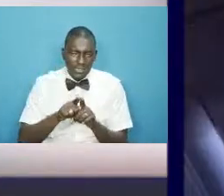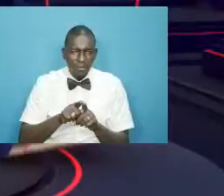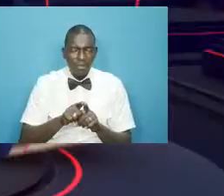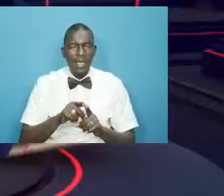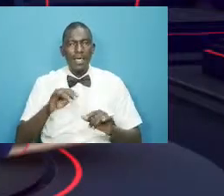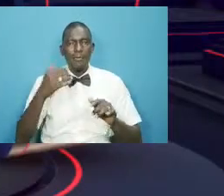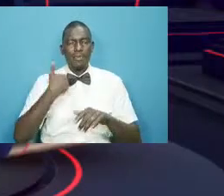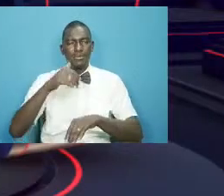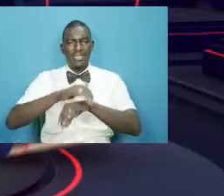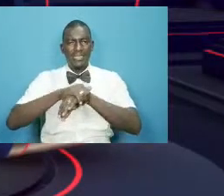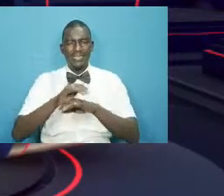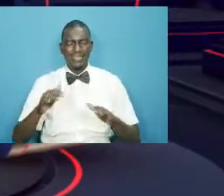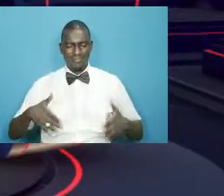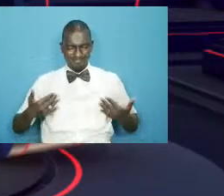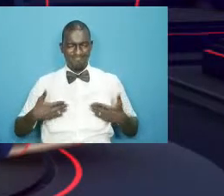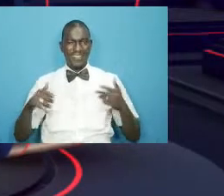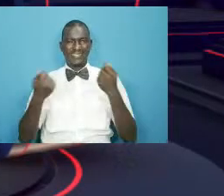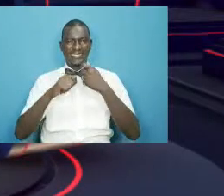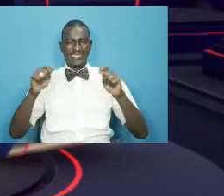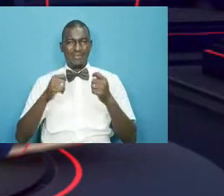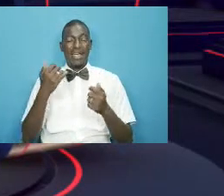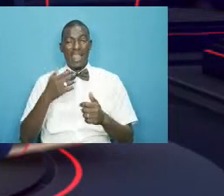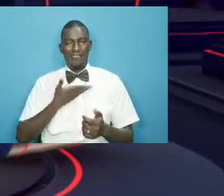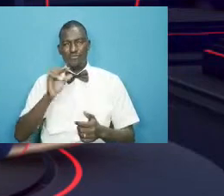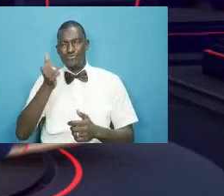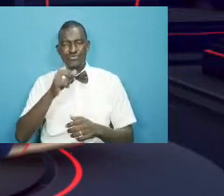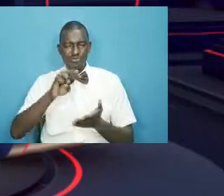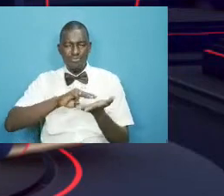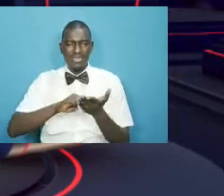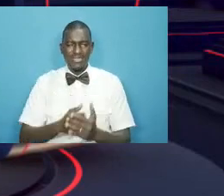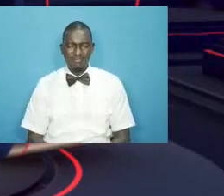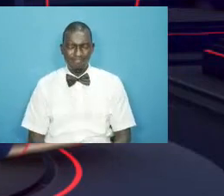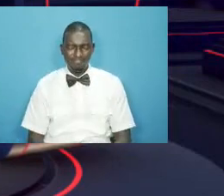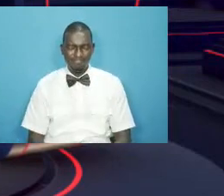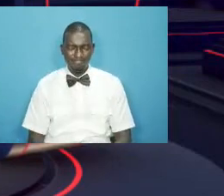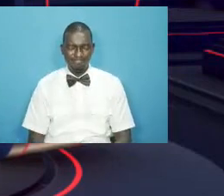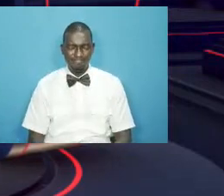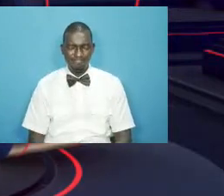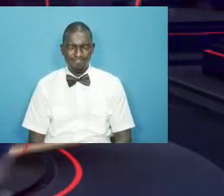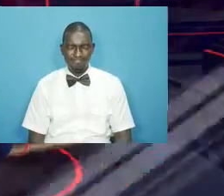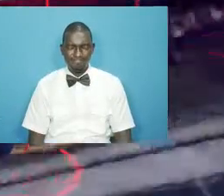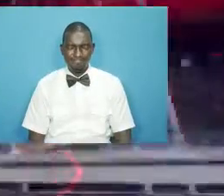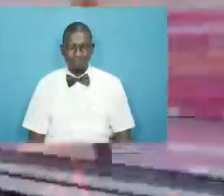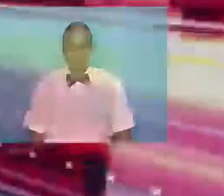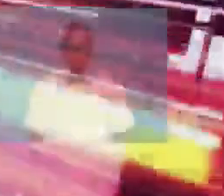condition. Those were our main headlines, and now the news in detail.